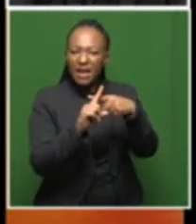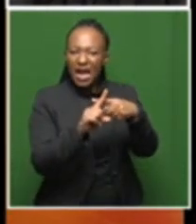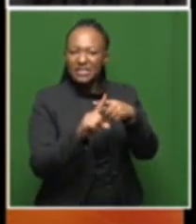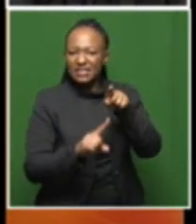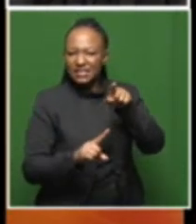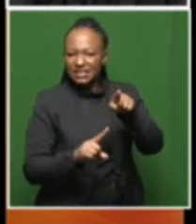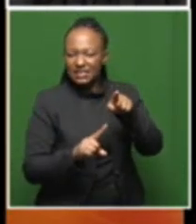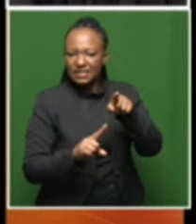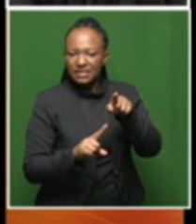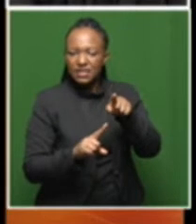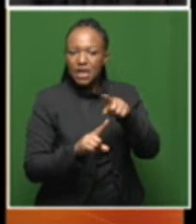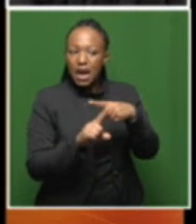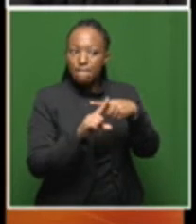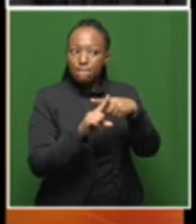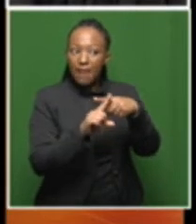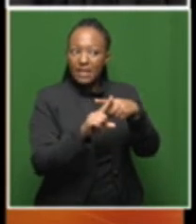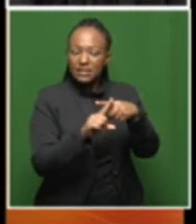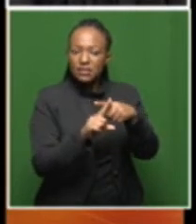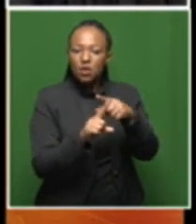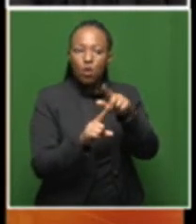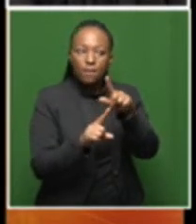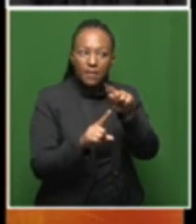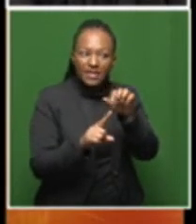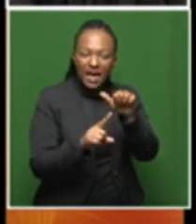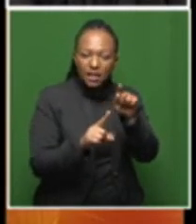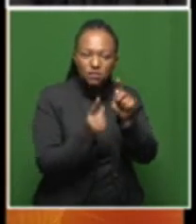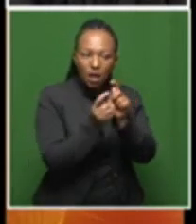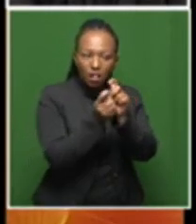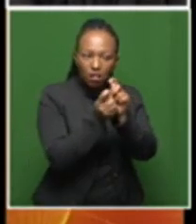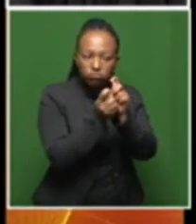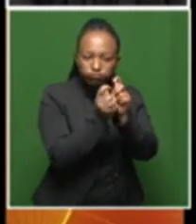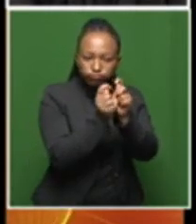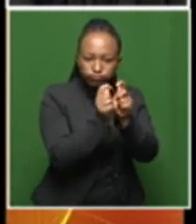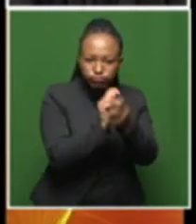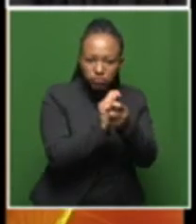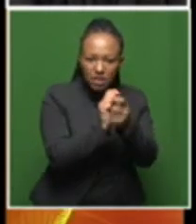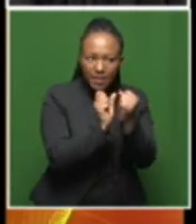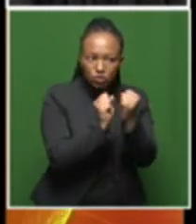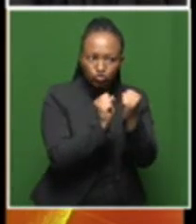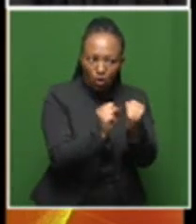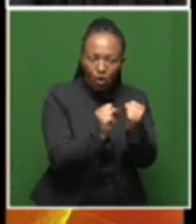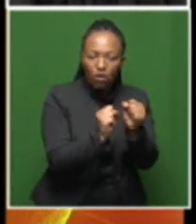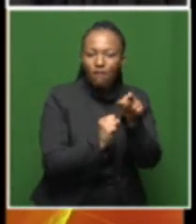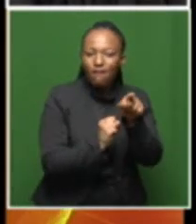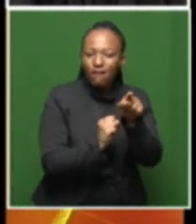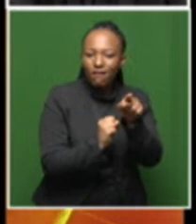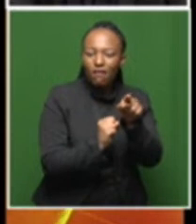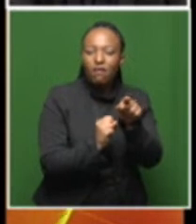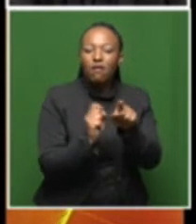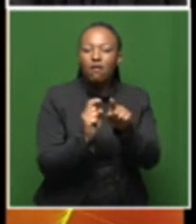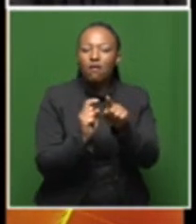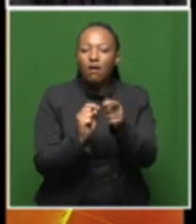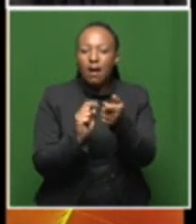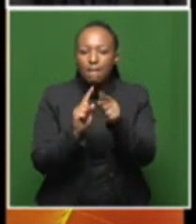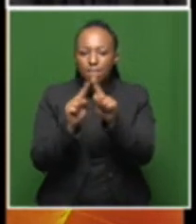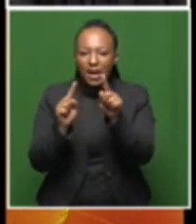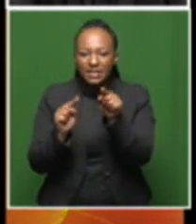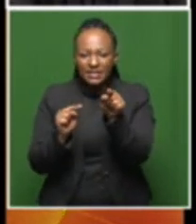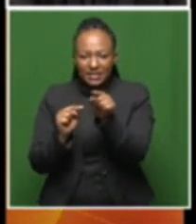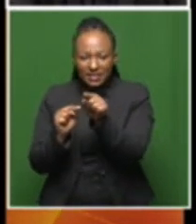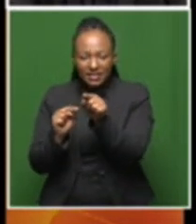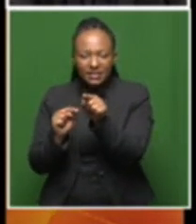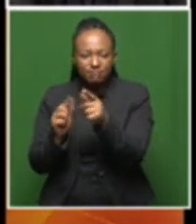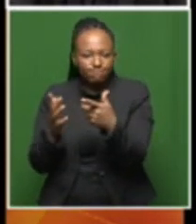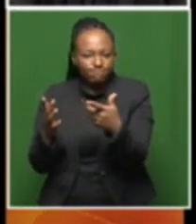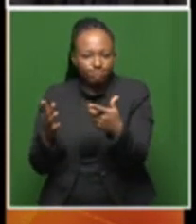the Delta plus 1 mutation, which would seem that make a little bit stronger the Delta. However, that one